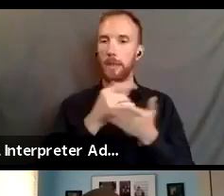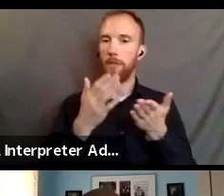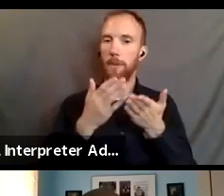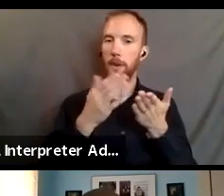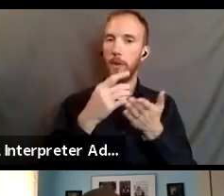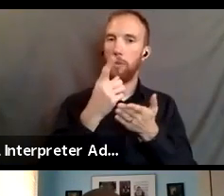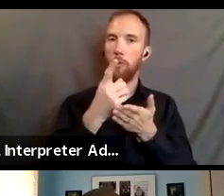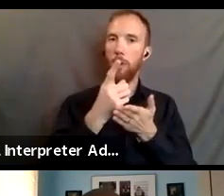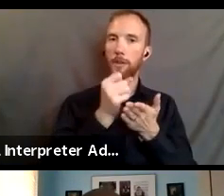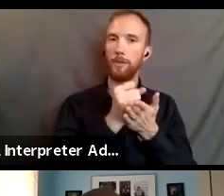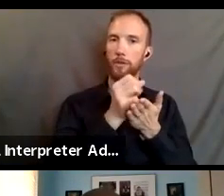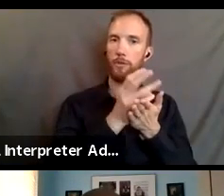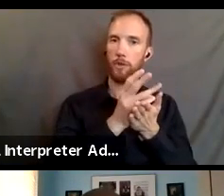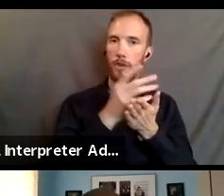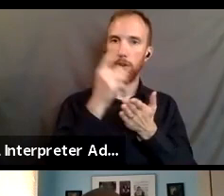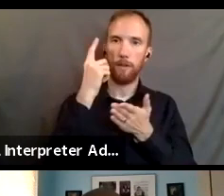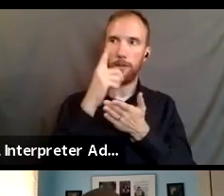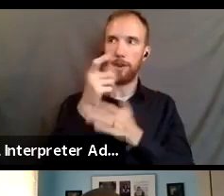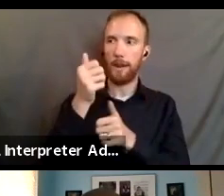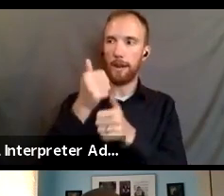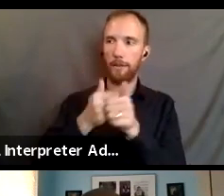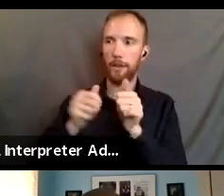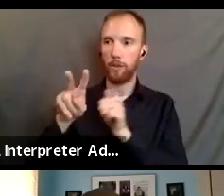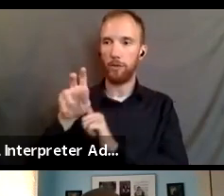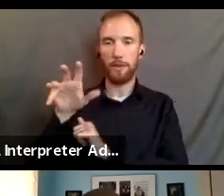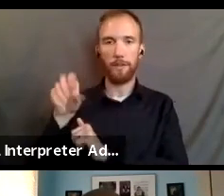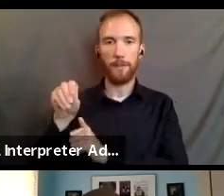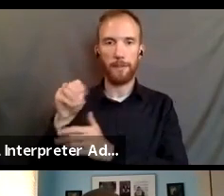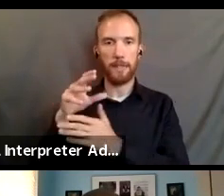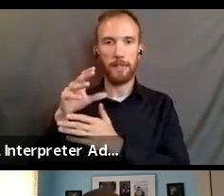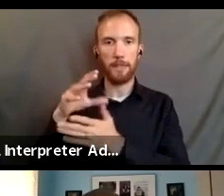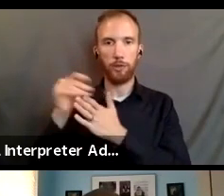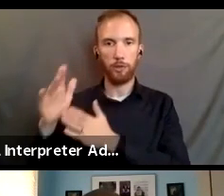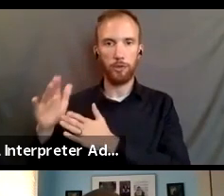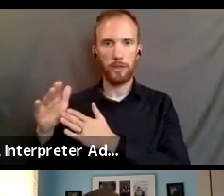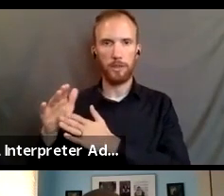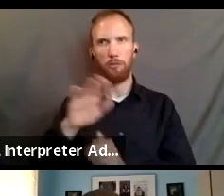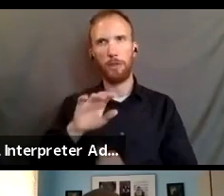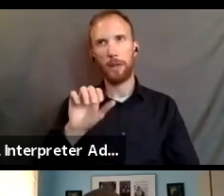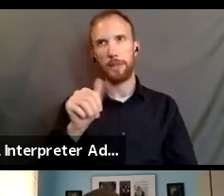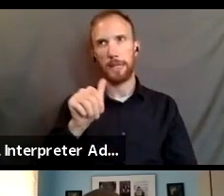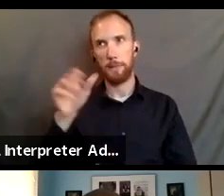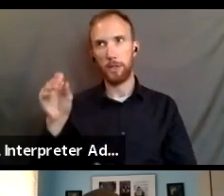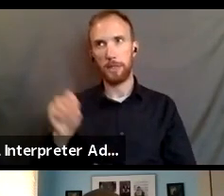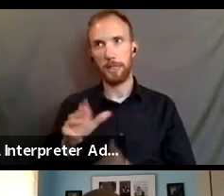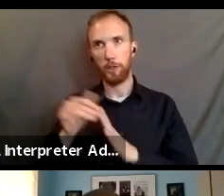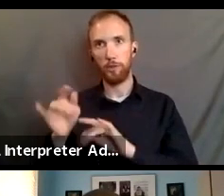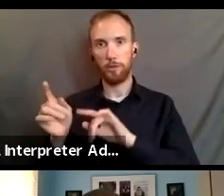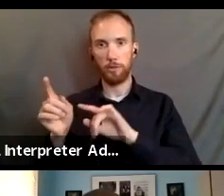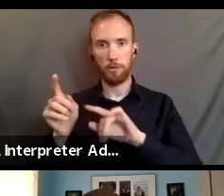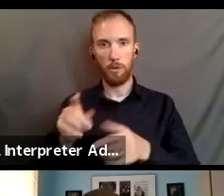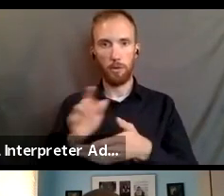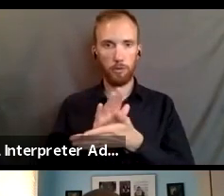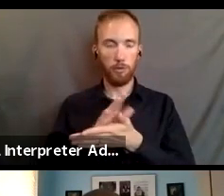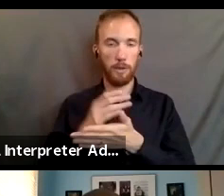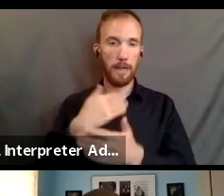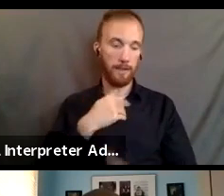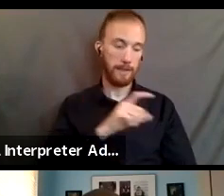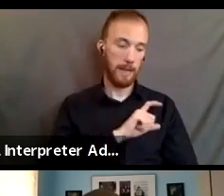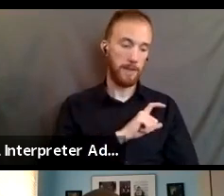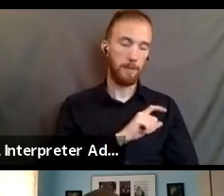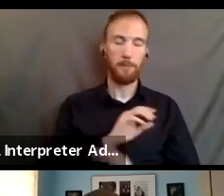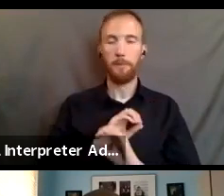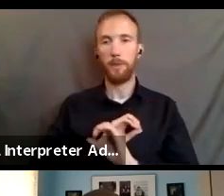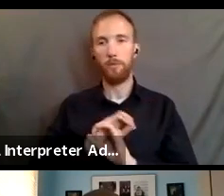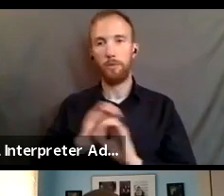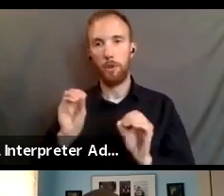250 students and in cook county about 10 percent of students attend schools with cops with no social workers at all so again i like to say we need to heed this